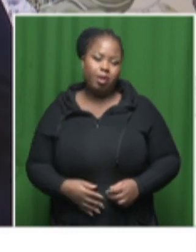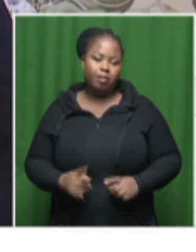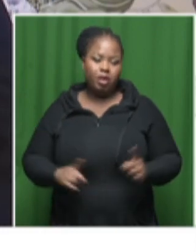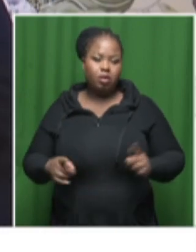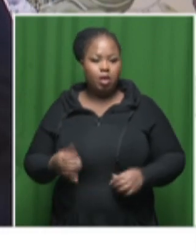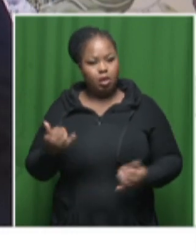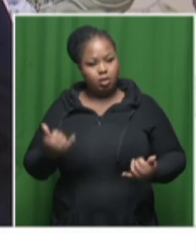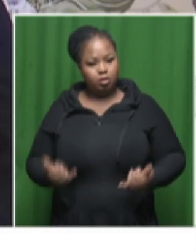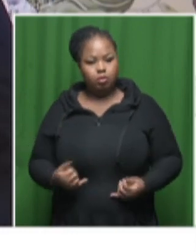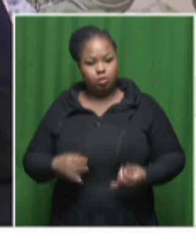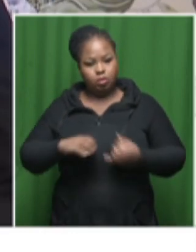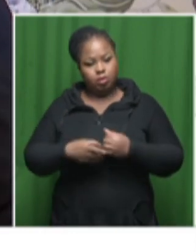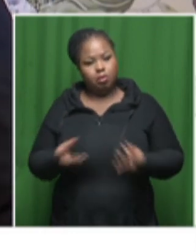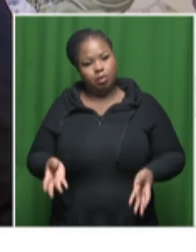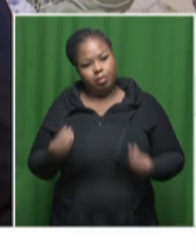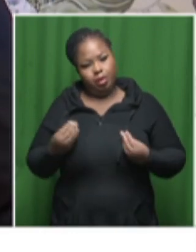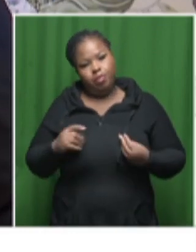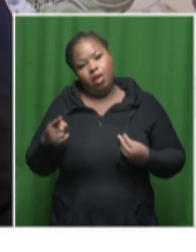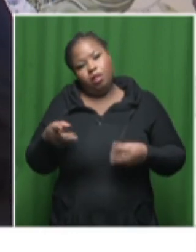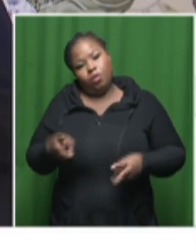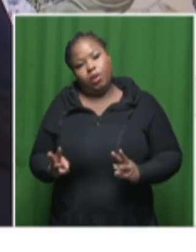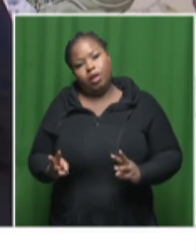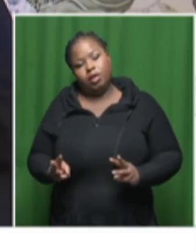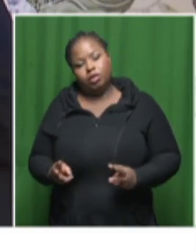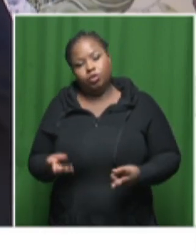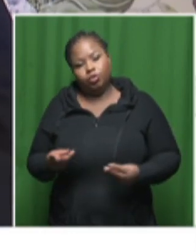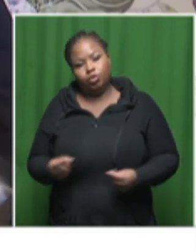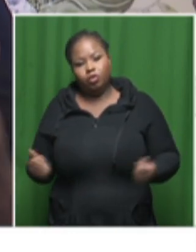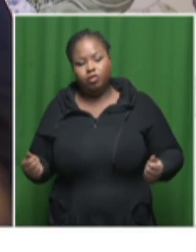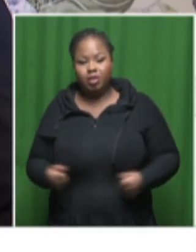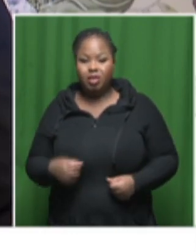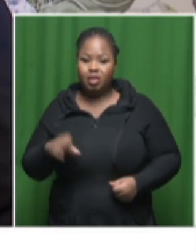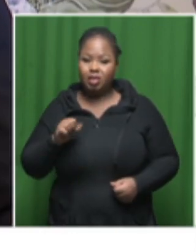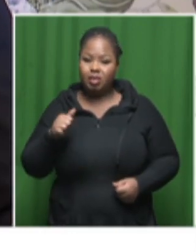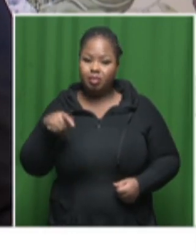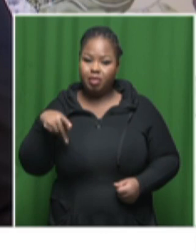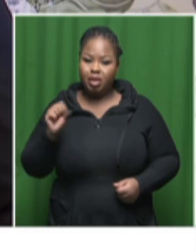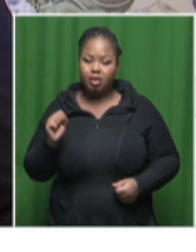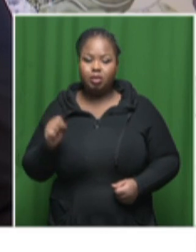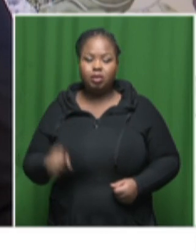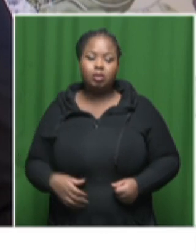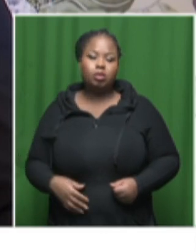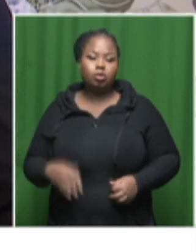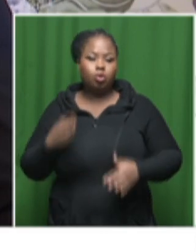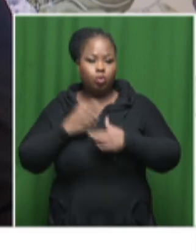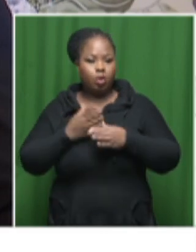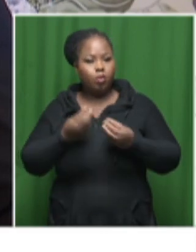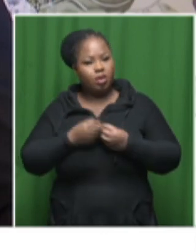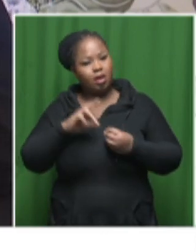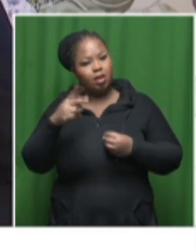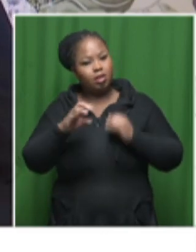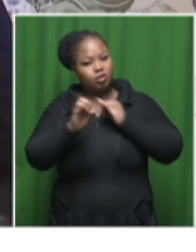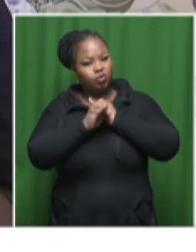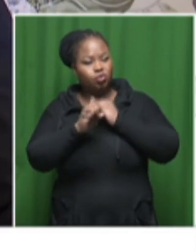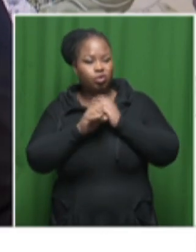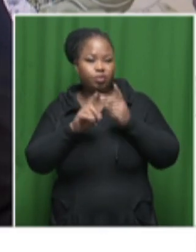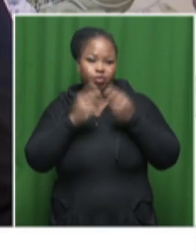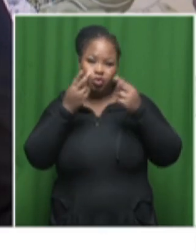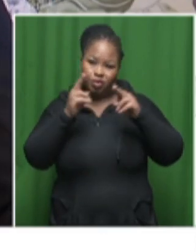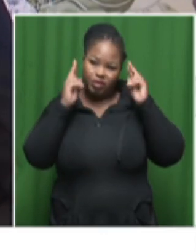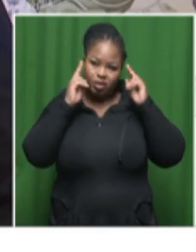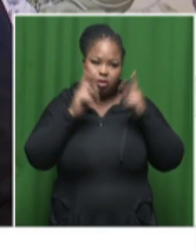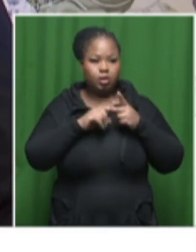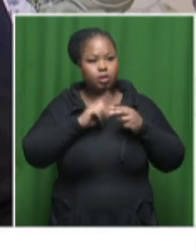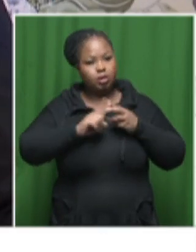to find ways to resolve it. And the SAPS has opened up to work with some of the institutions in the country, universities, and some